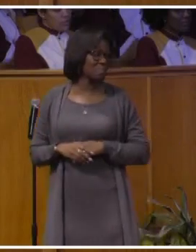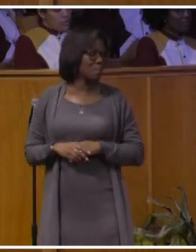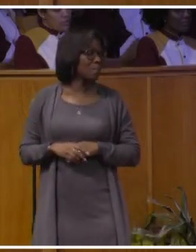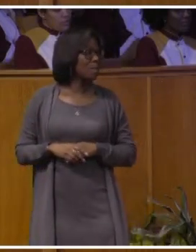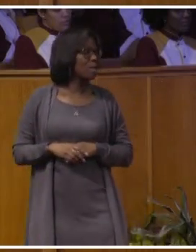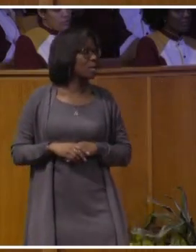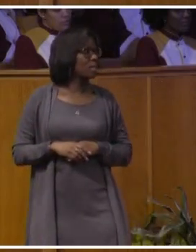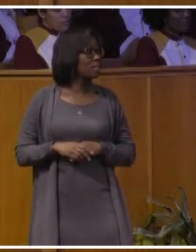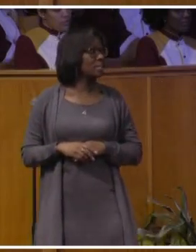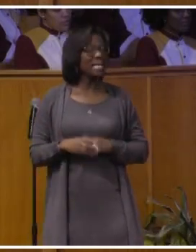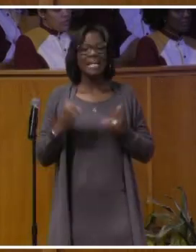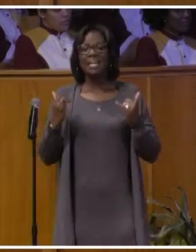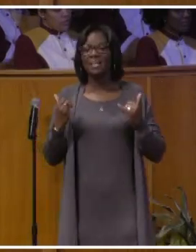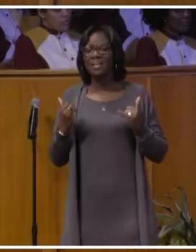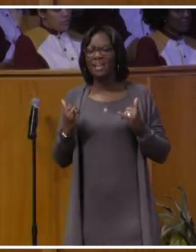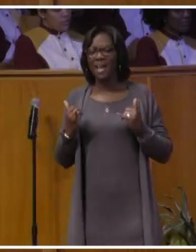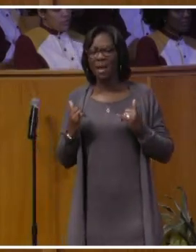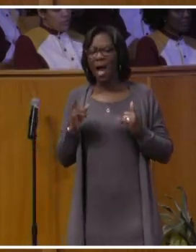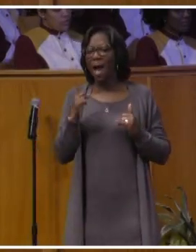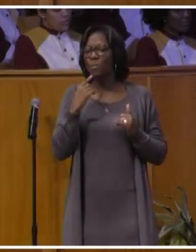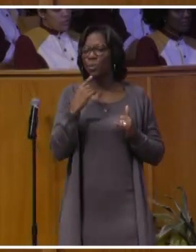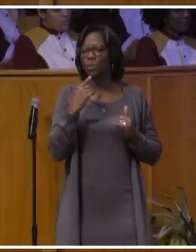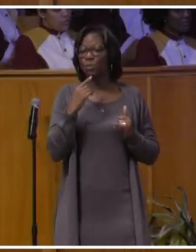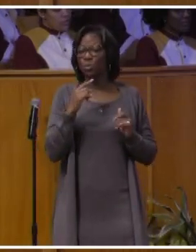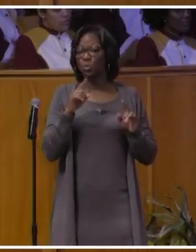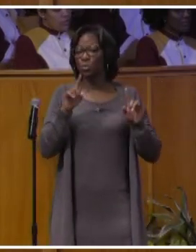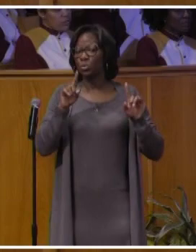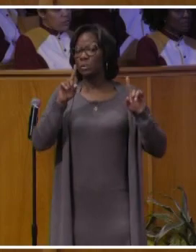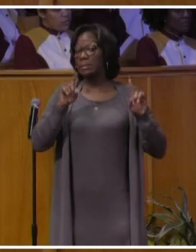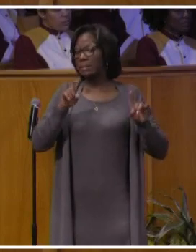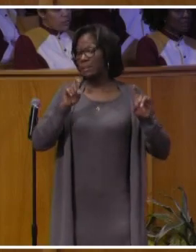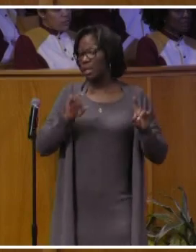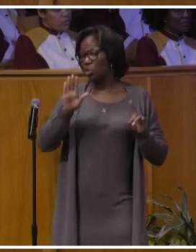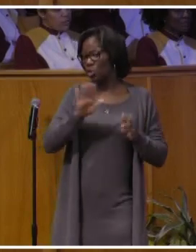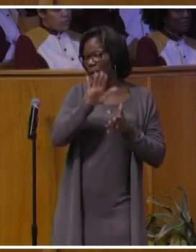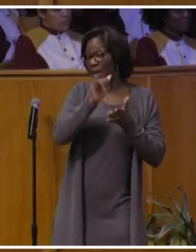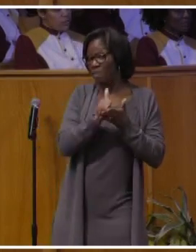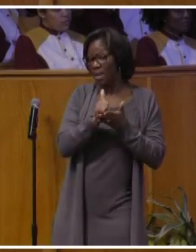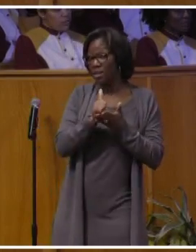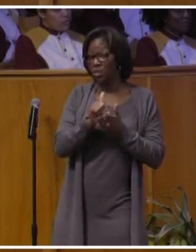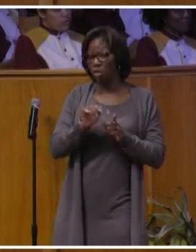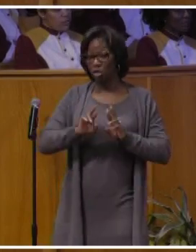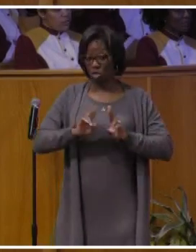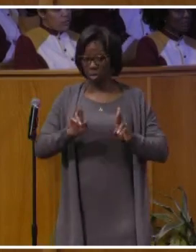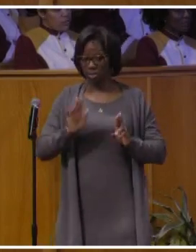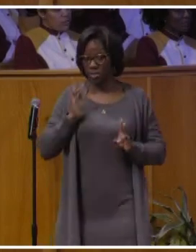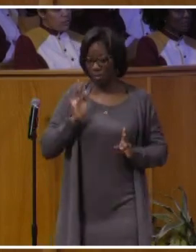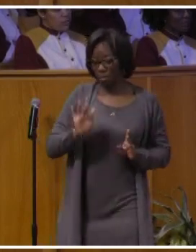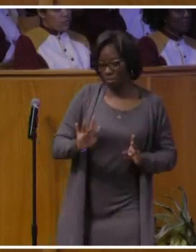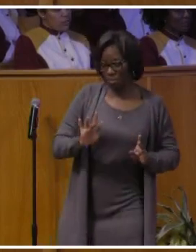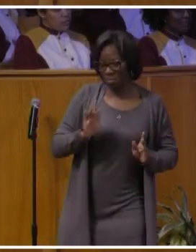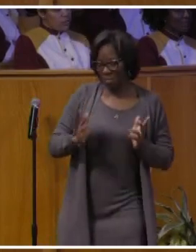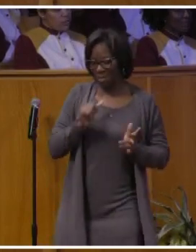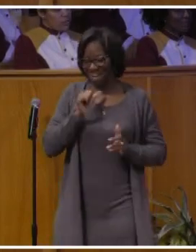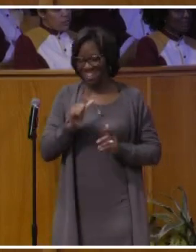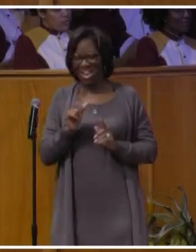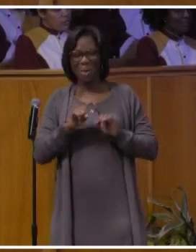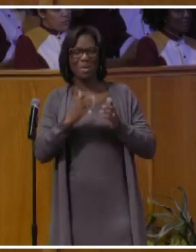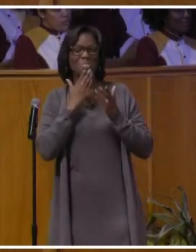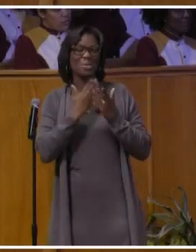Okay. I'm about to test your amen right here. Get your amen button out. Here it is. Here's the good